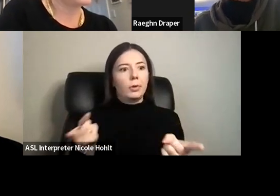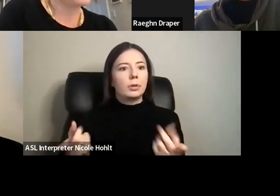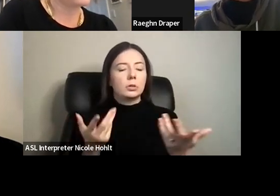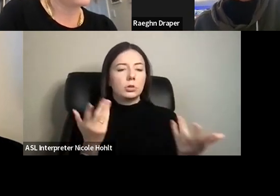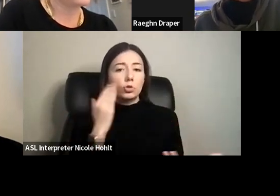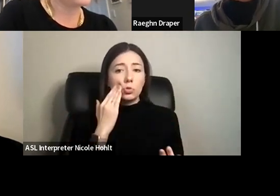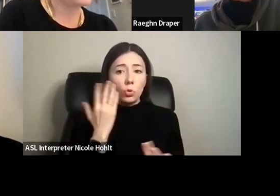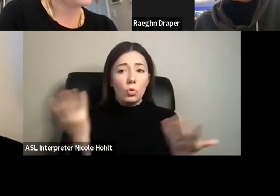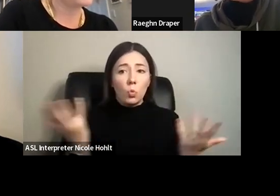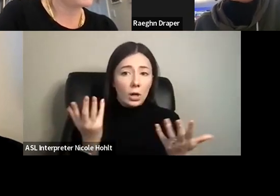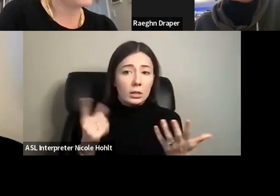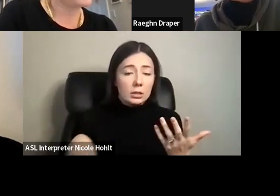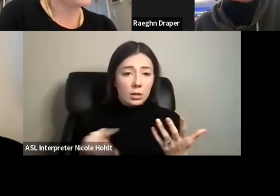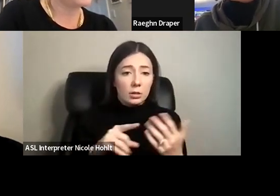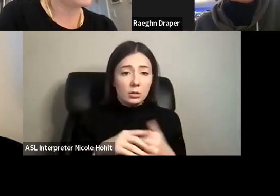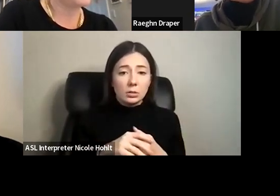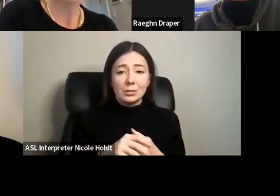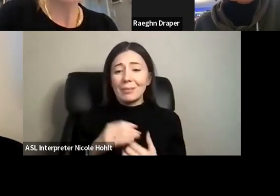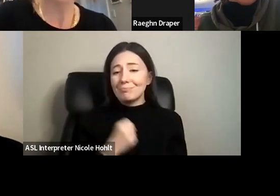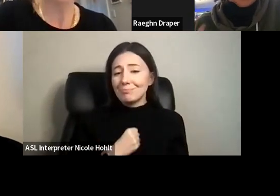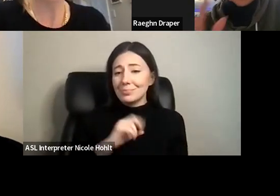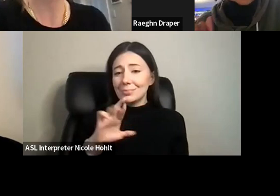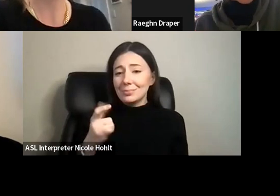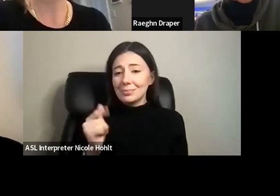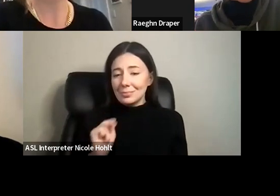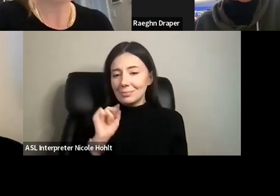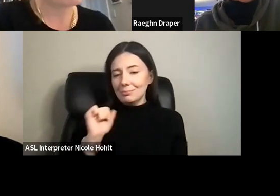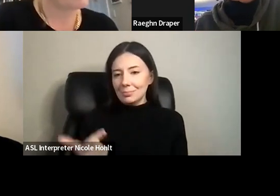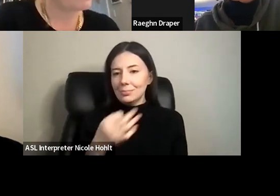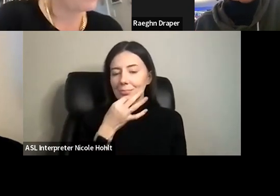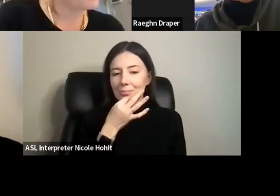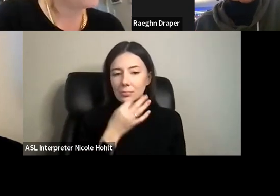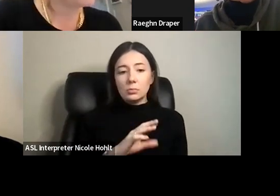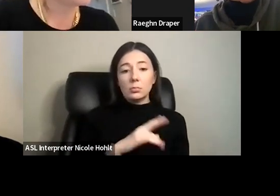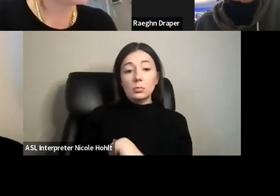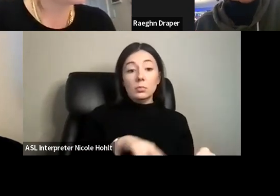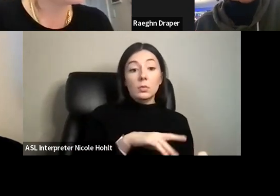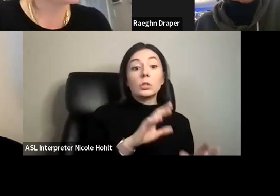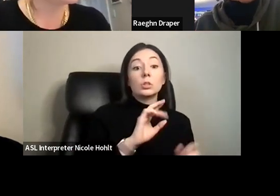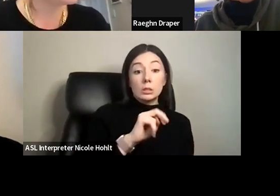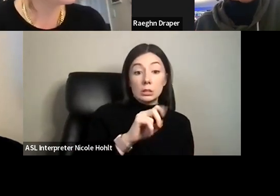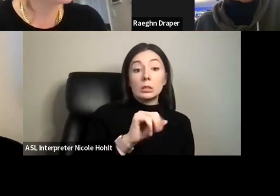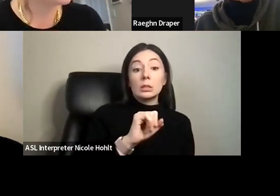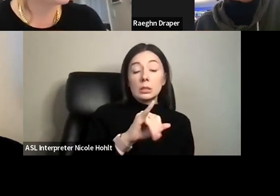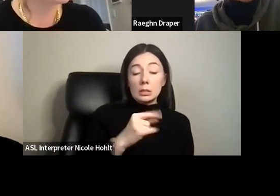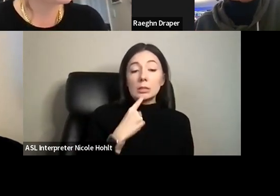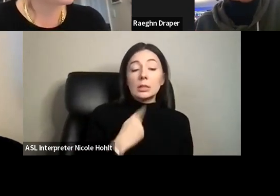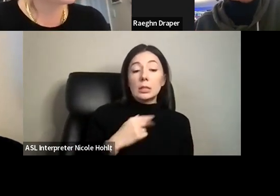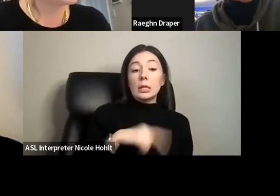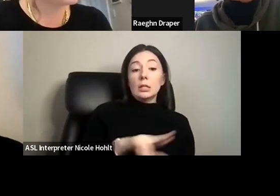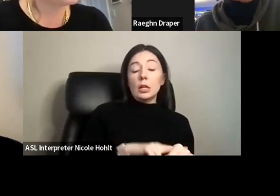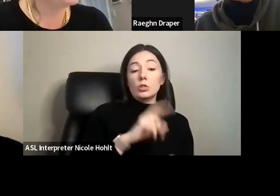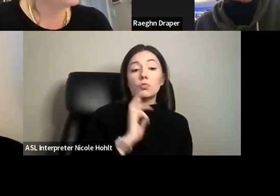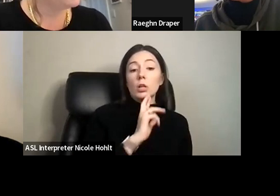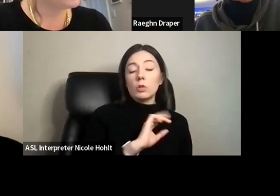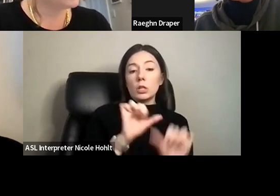these are. I'm sorry, Raeghn, I'll get back to you soon. Yes, so the national, as I said, the National Restaurant Association